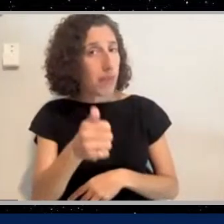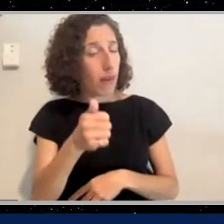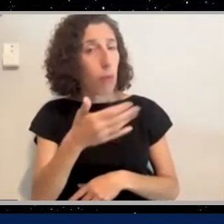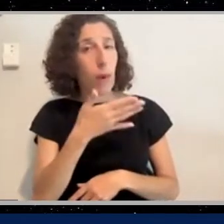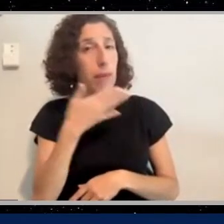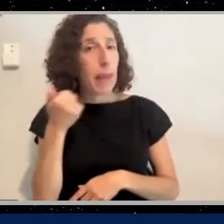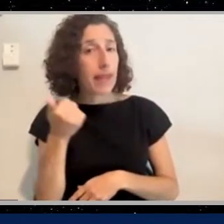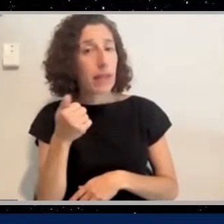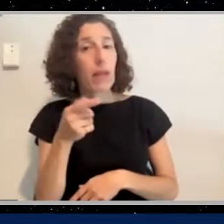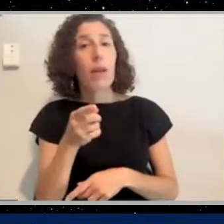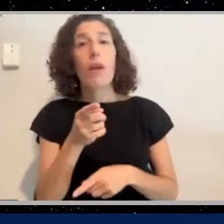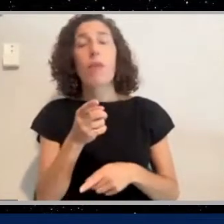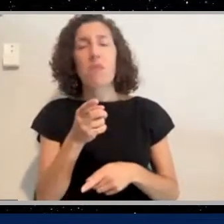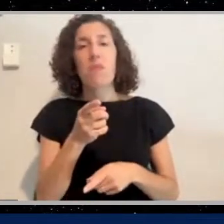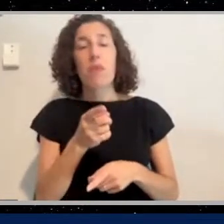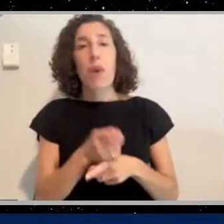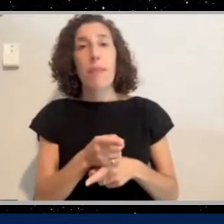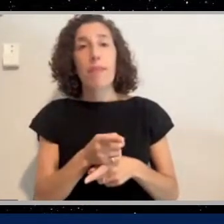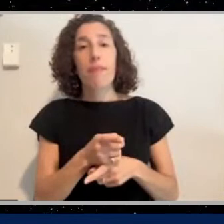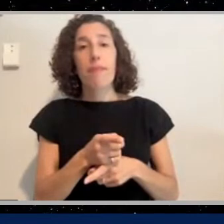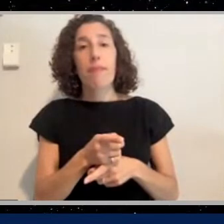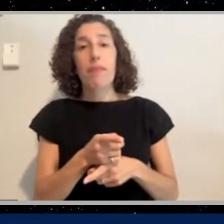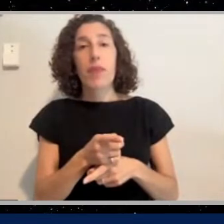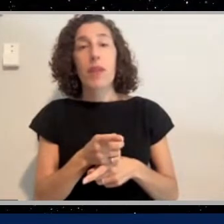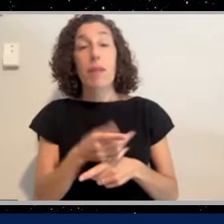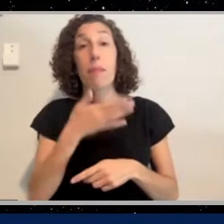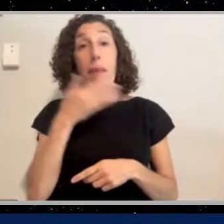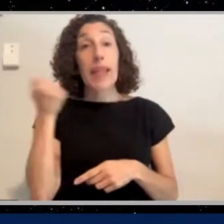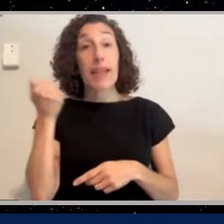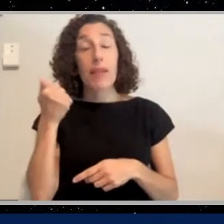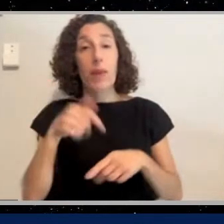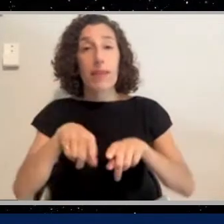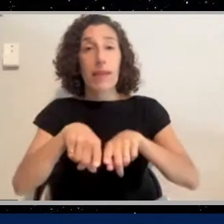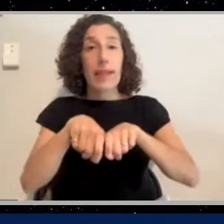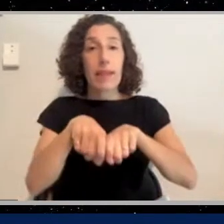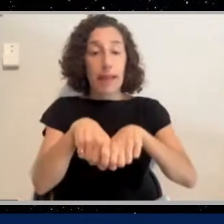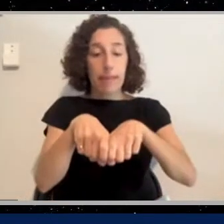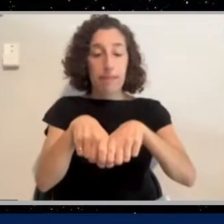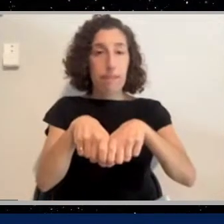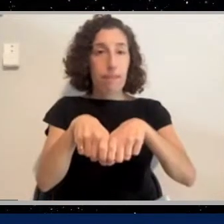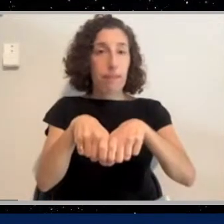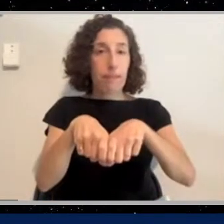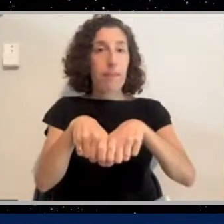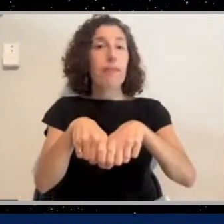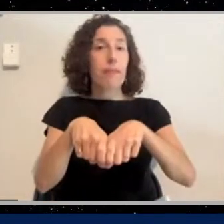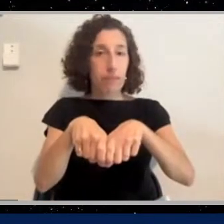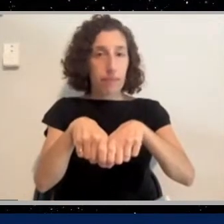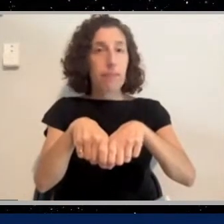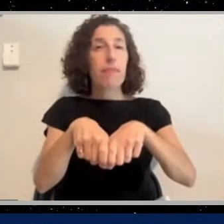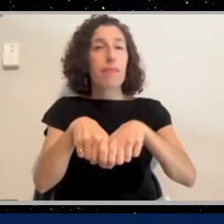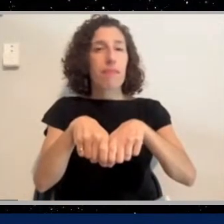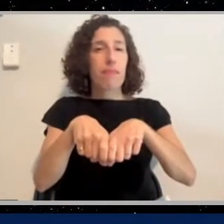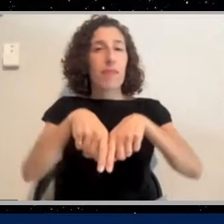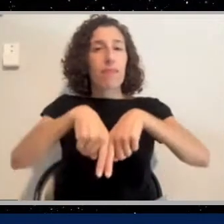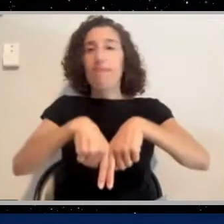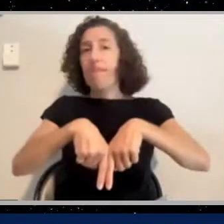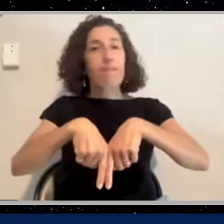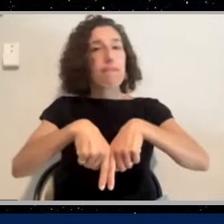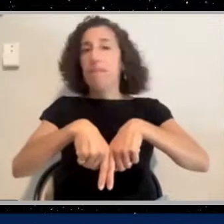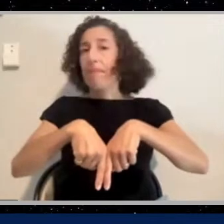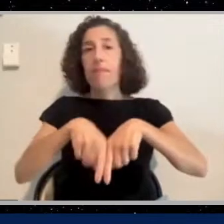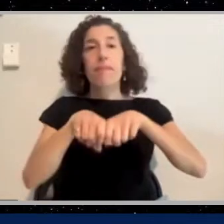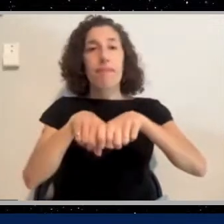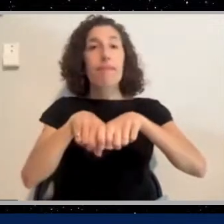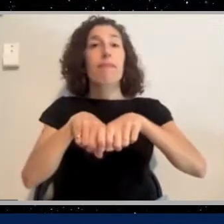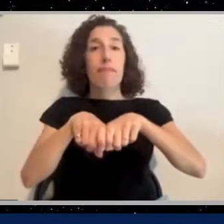wanting to stay in one position, the knees bent really did help me sort of station keep and stay oriented, because otherwise, if